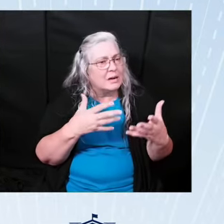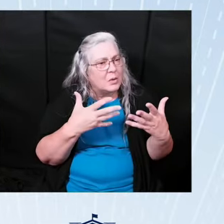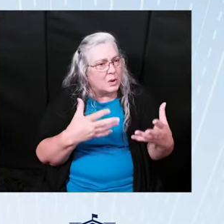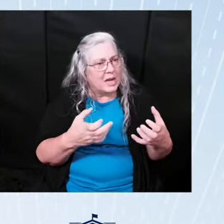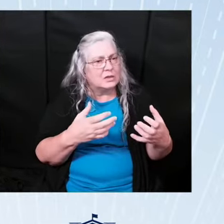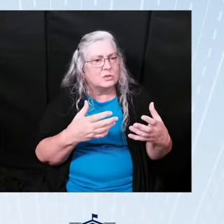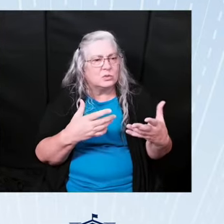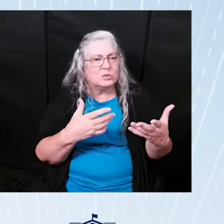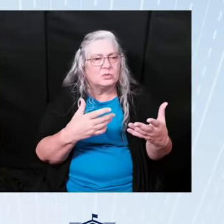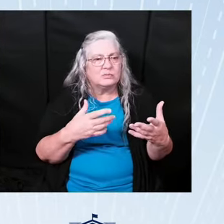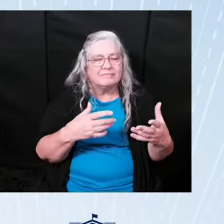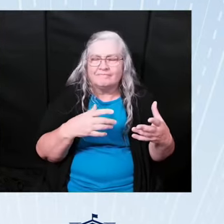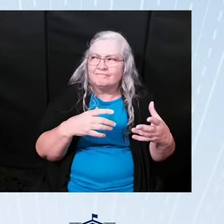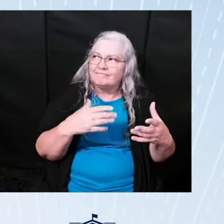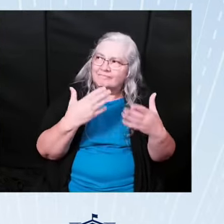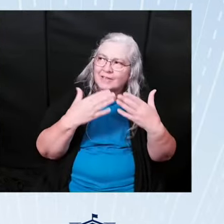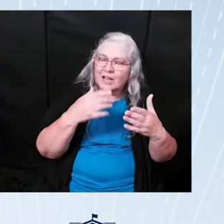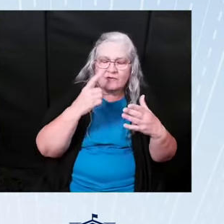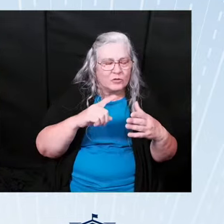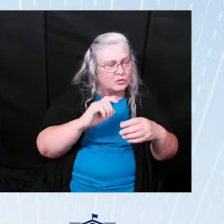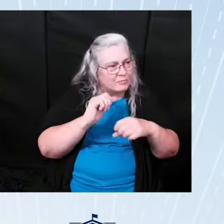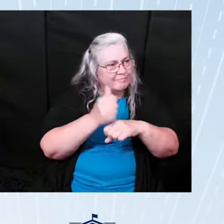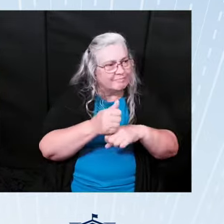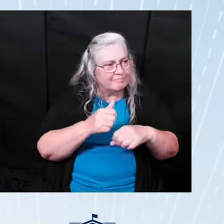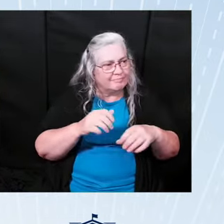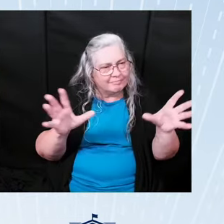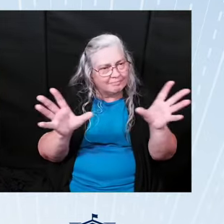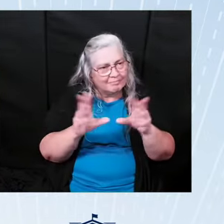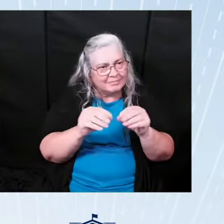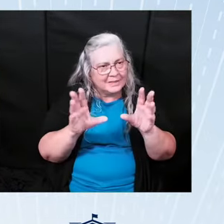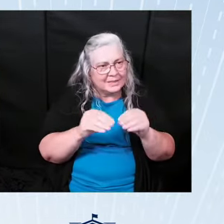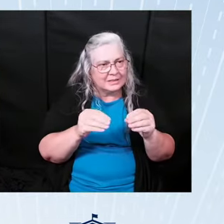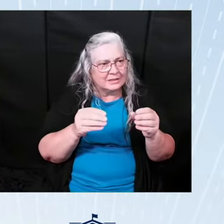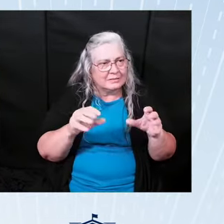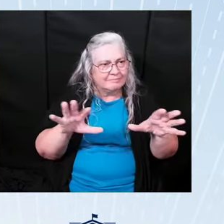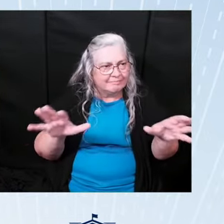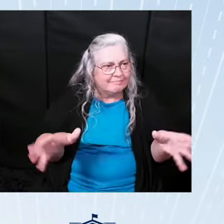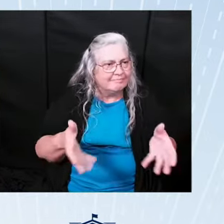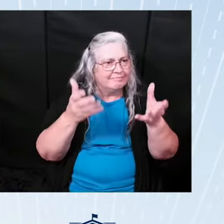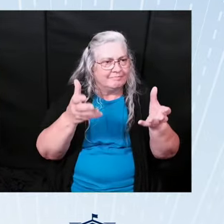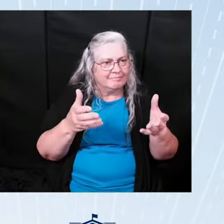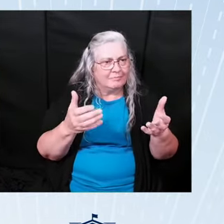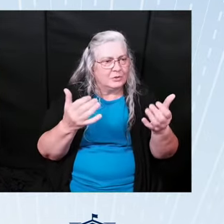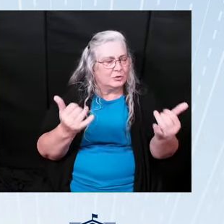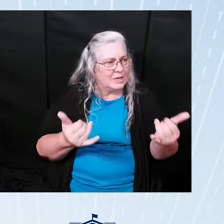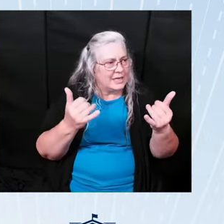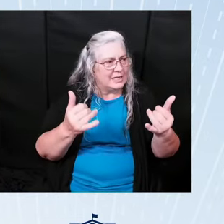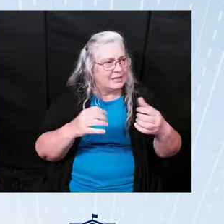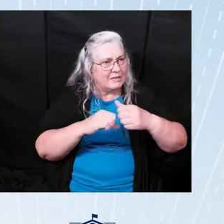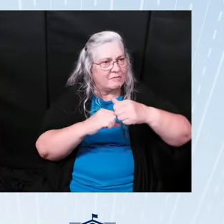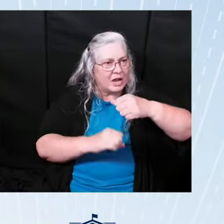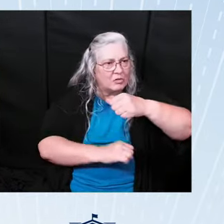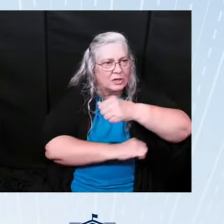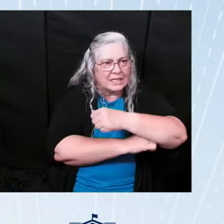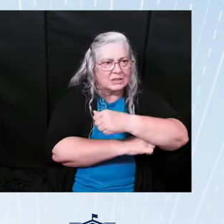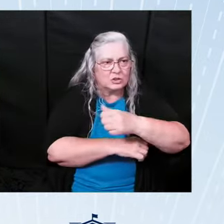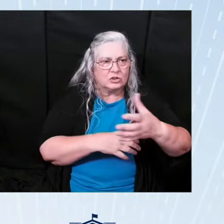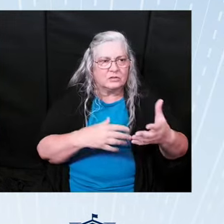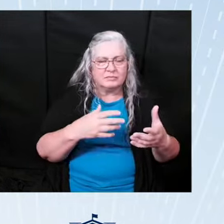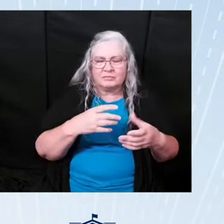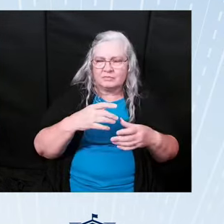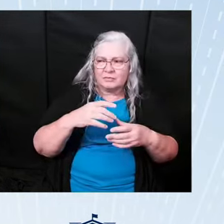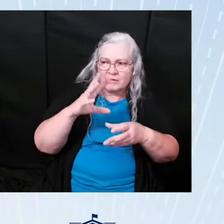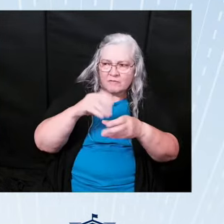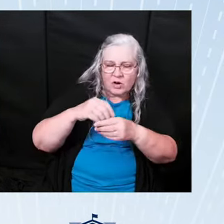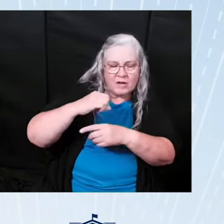conversation and lets people find themselves in the work that this administration is doing and in partnership. And I just